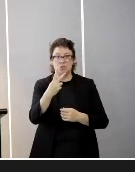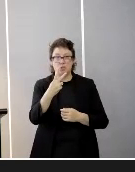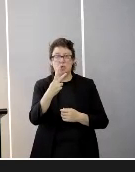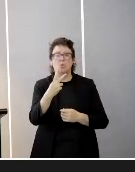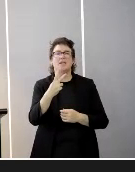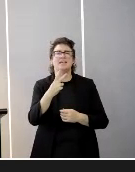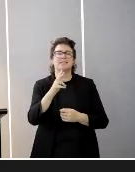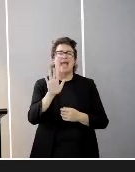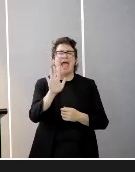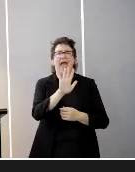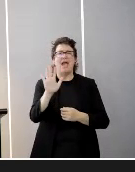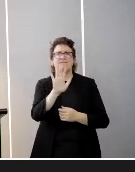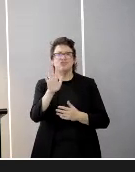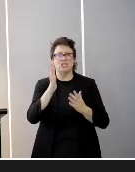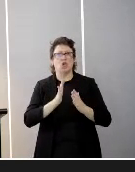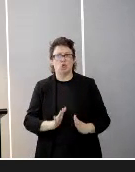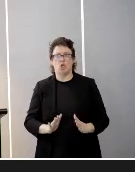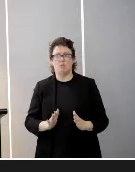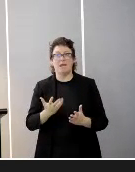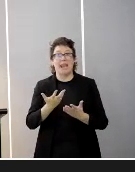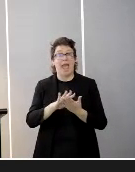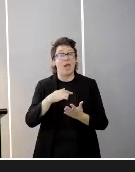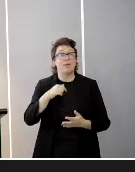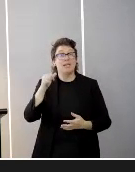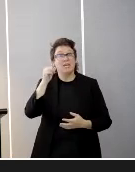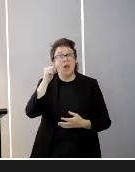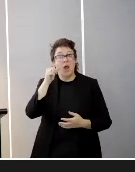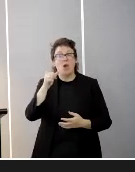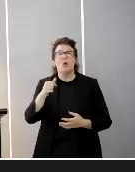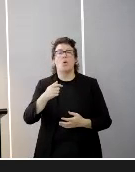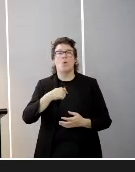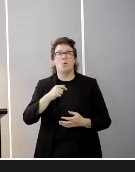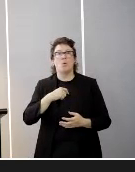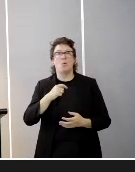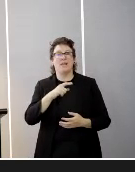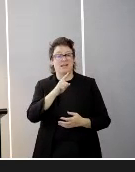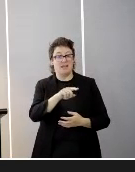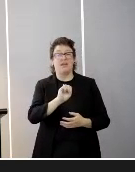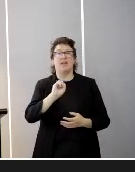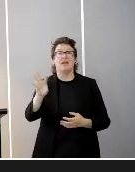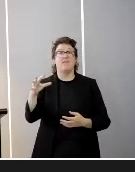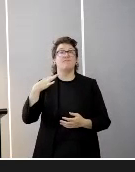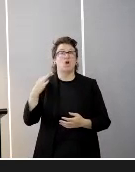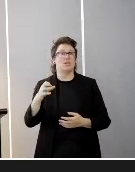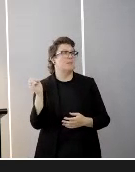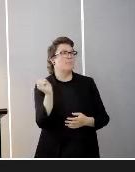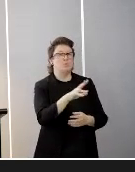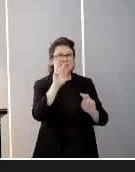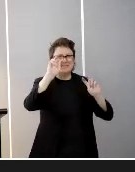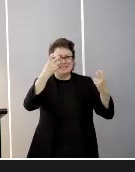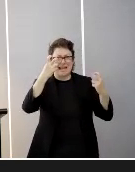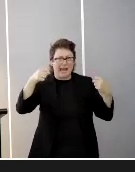human. And we know that by sending volunteers into dark environments where there's